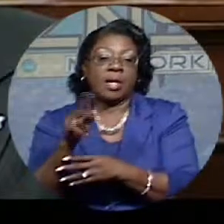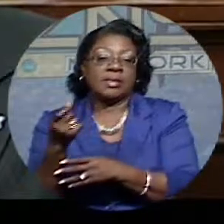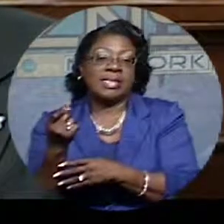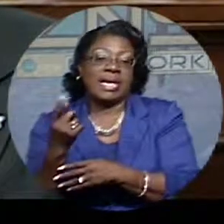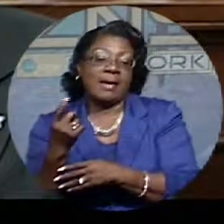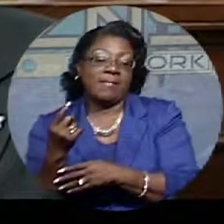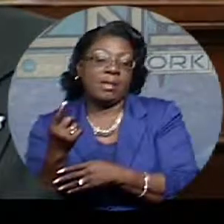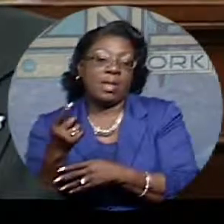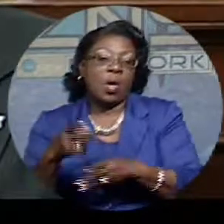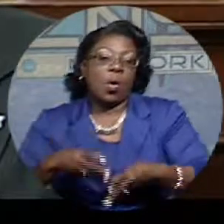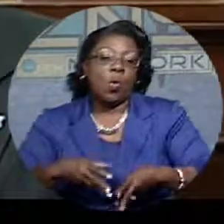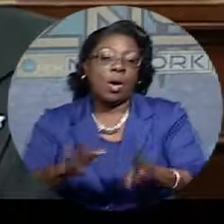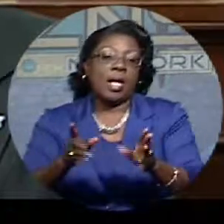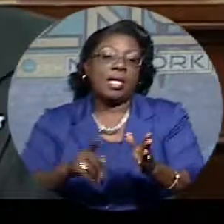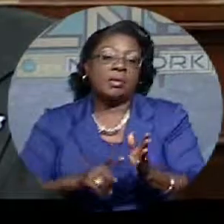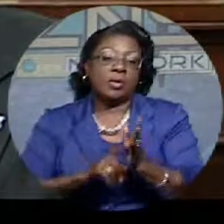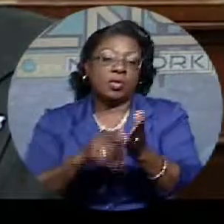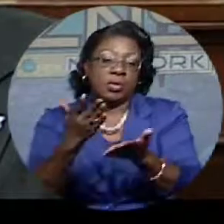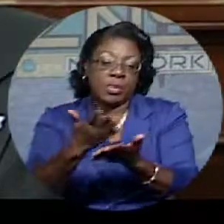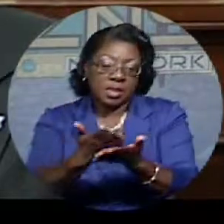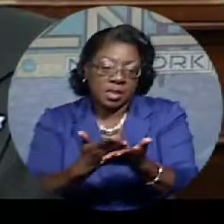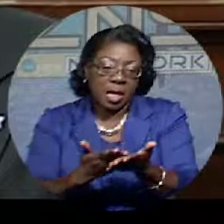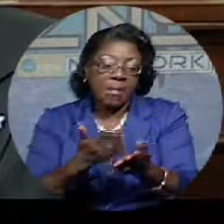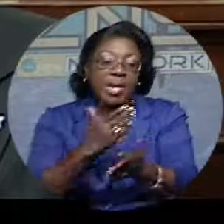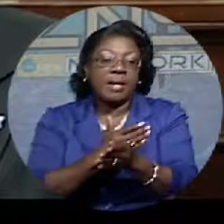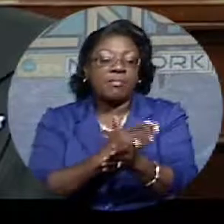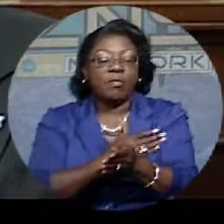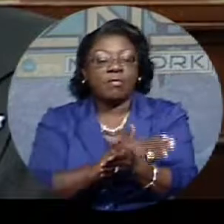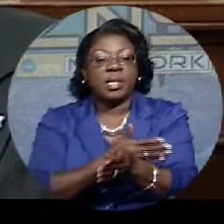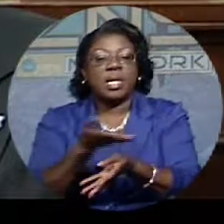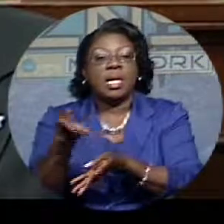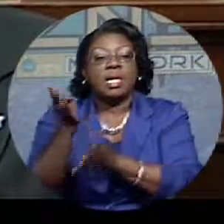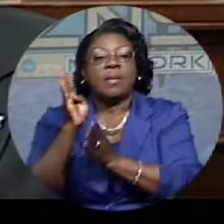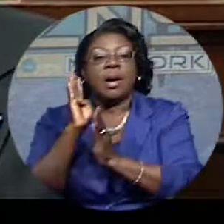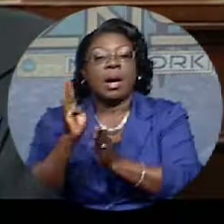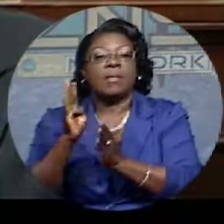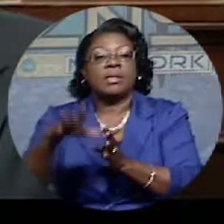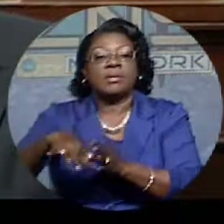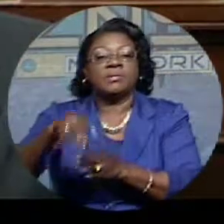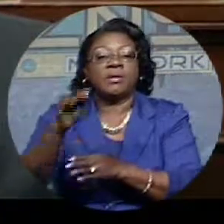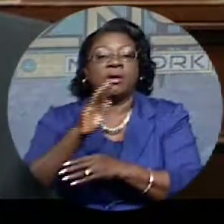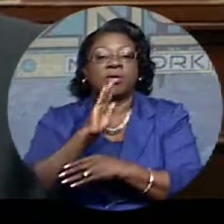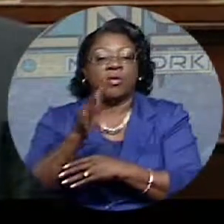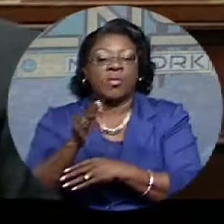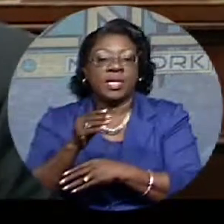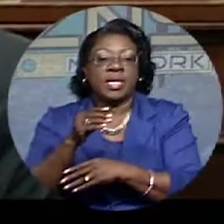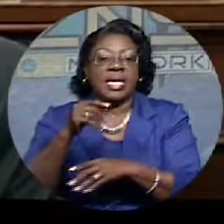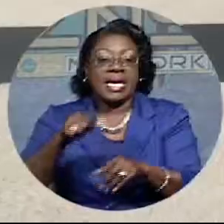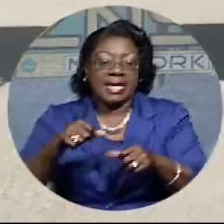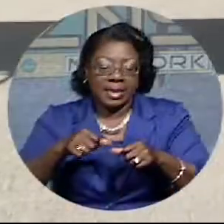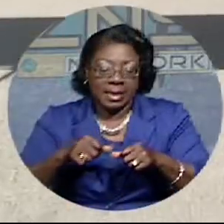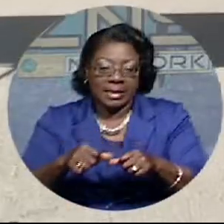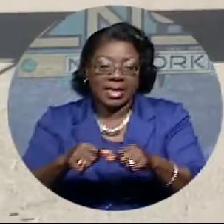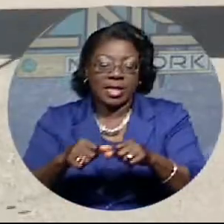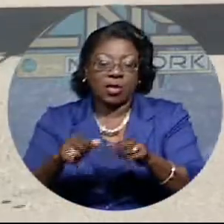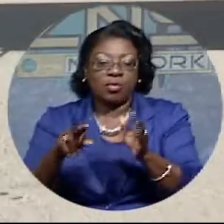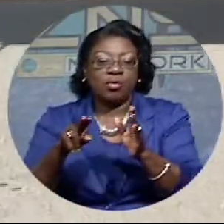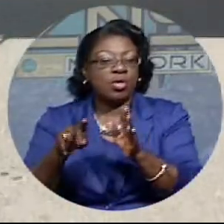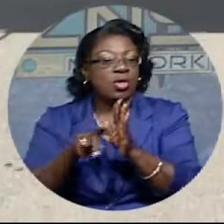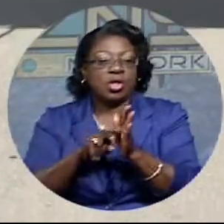2011, while there was shown to be some improvement, the Bahamas was found to be in a continued deficient